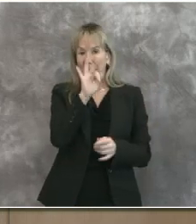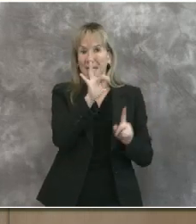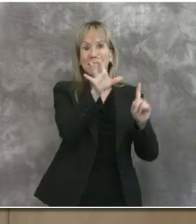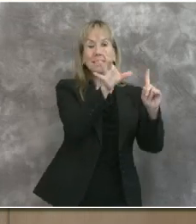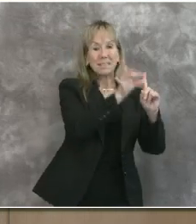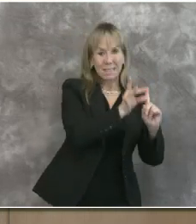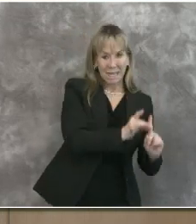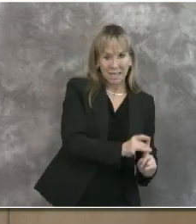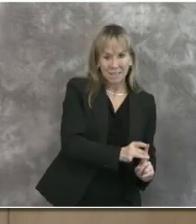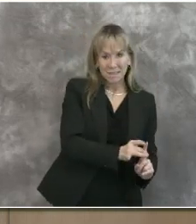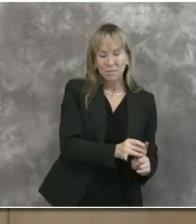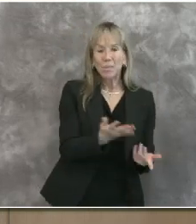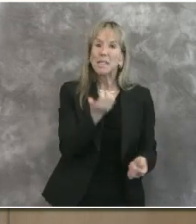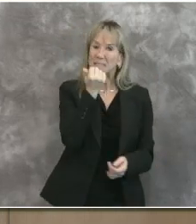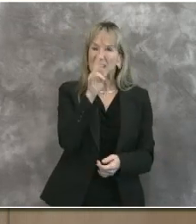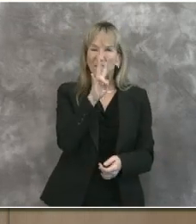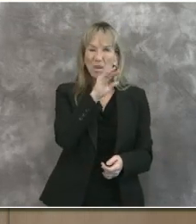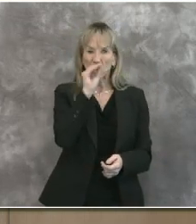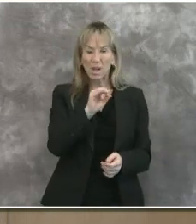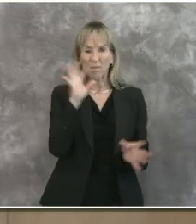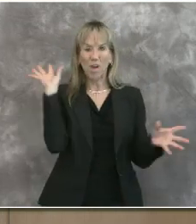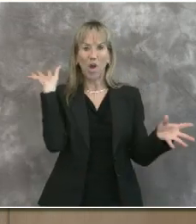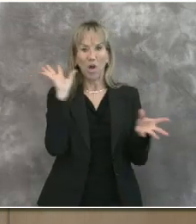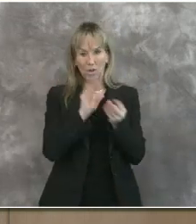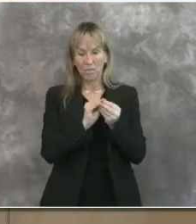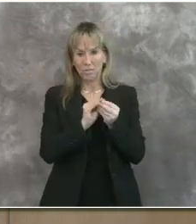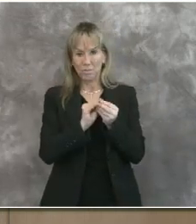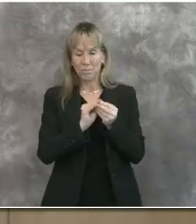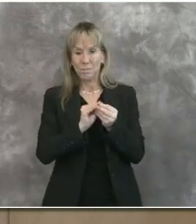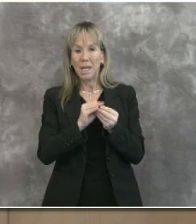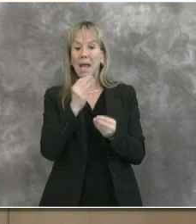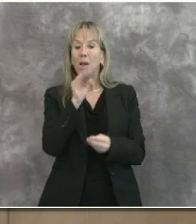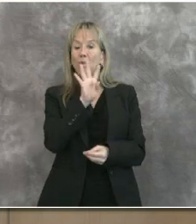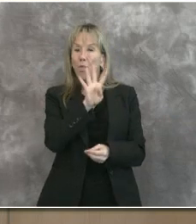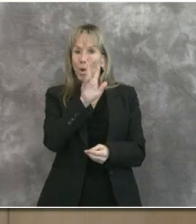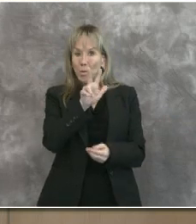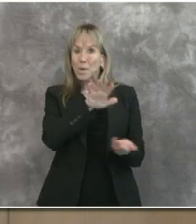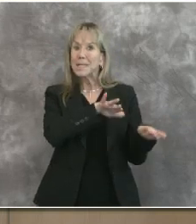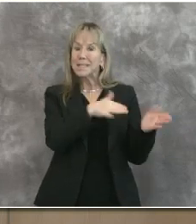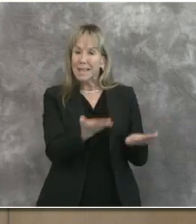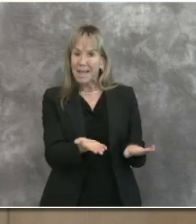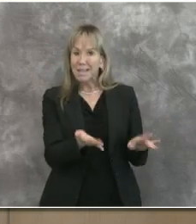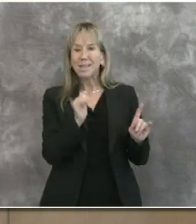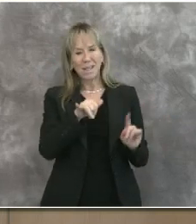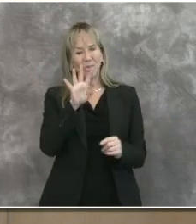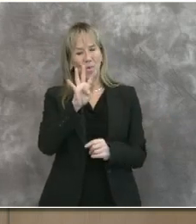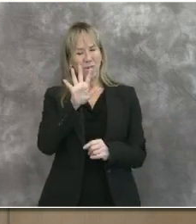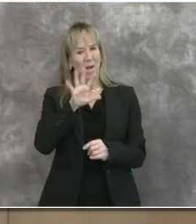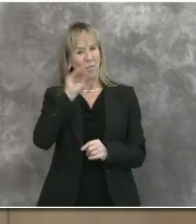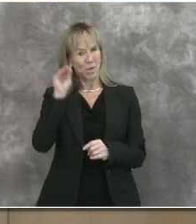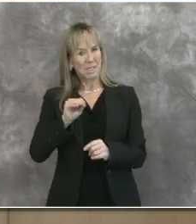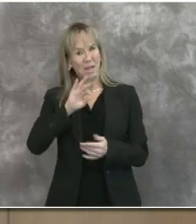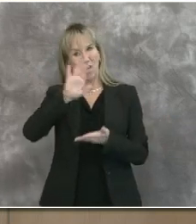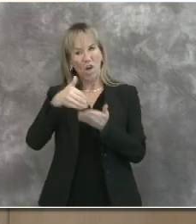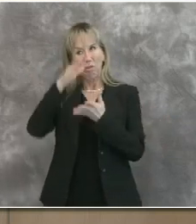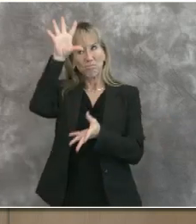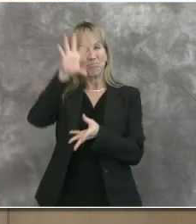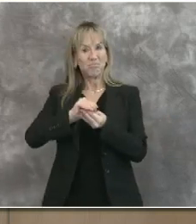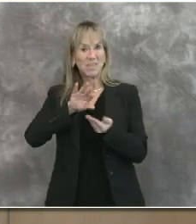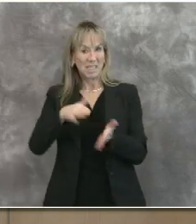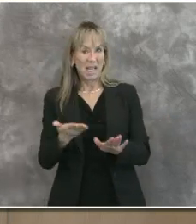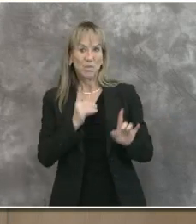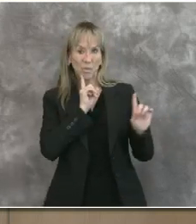or 17% of all the cases that have been reported, and 43 deaths, which is 45% of the deaths that have been